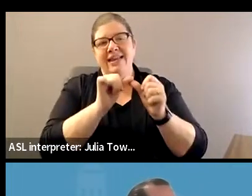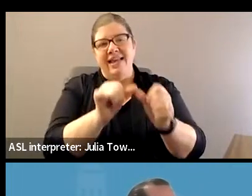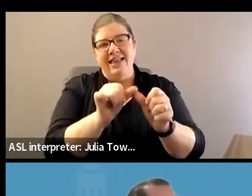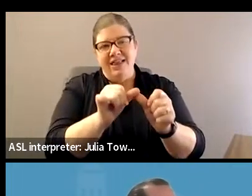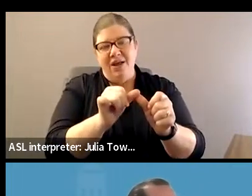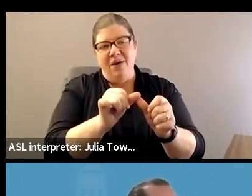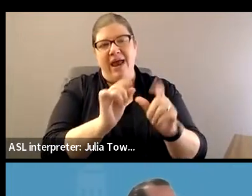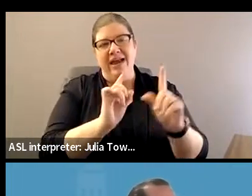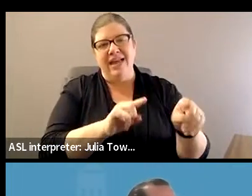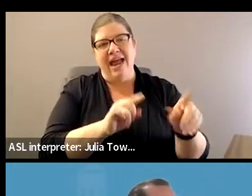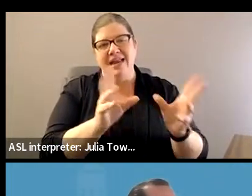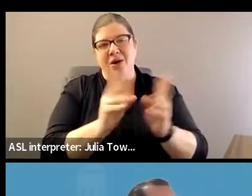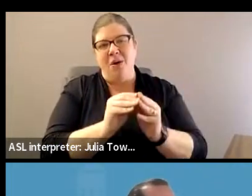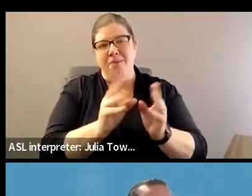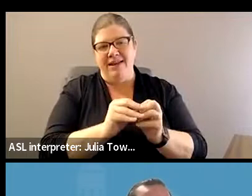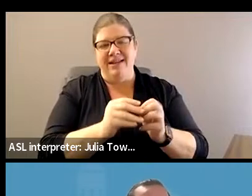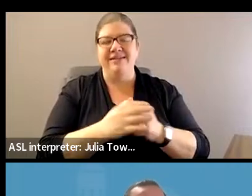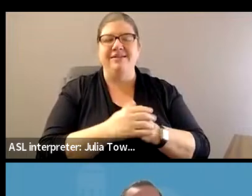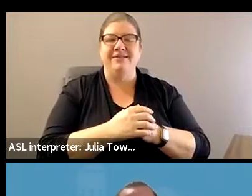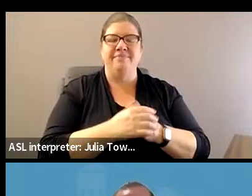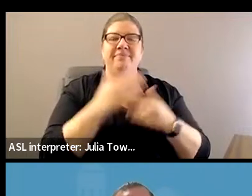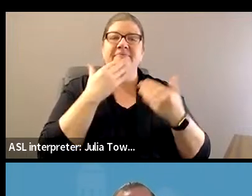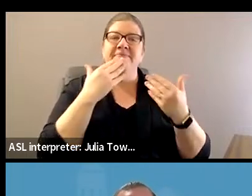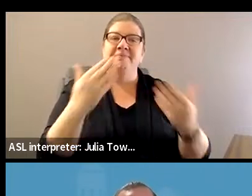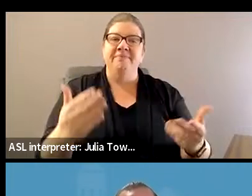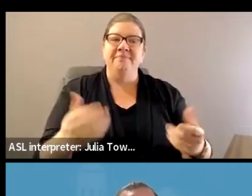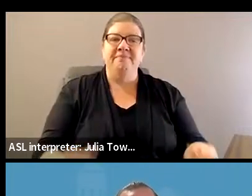and attending our meeting. Thank you.